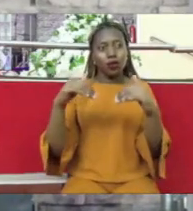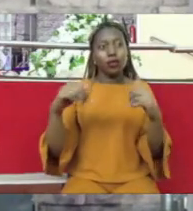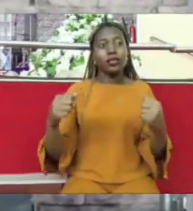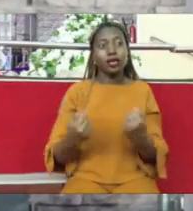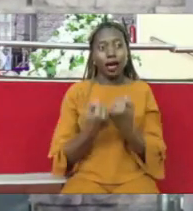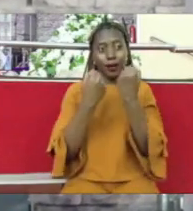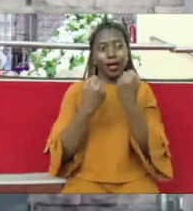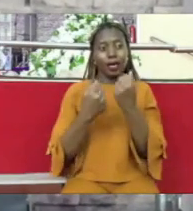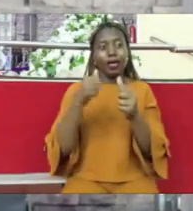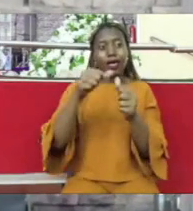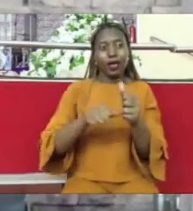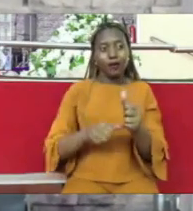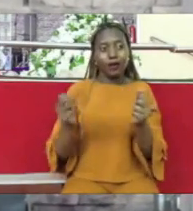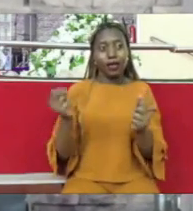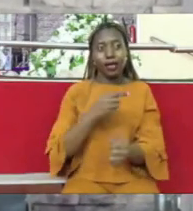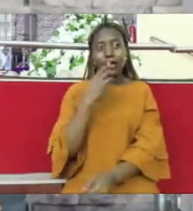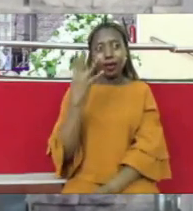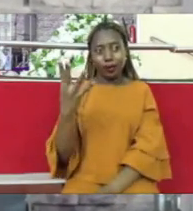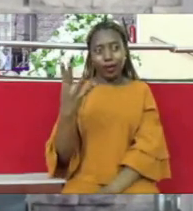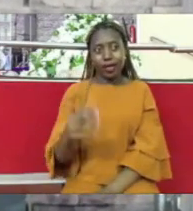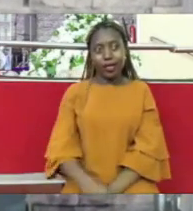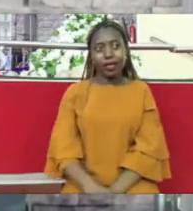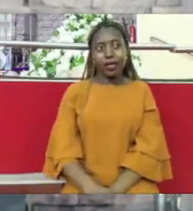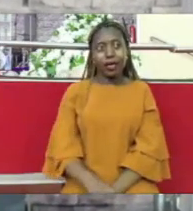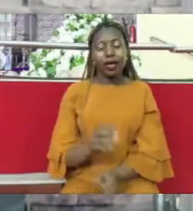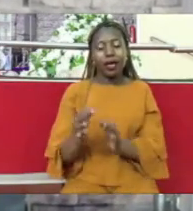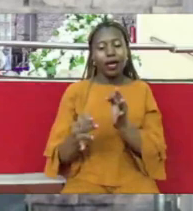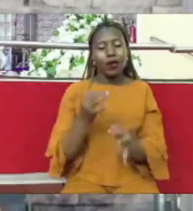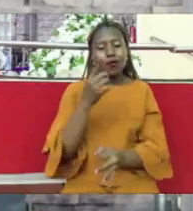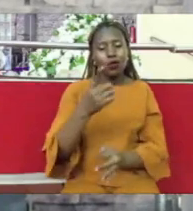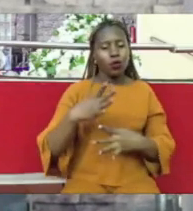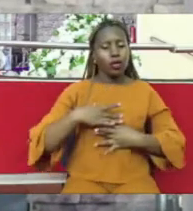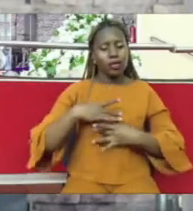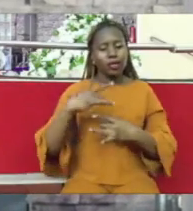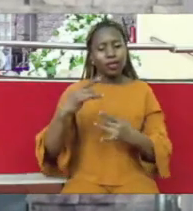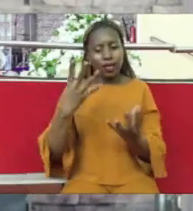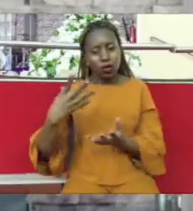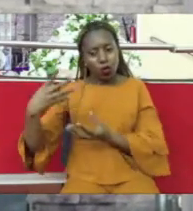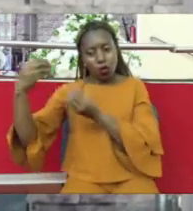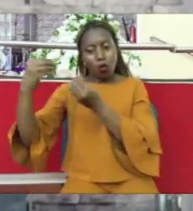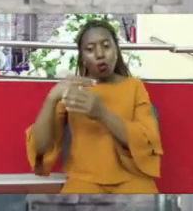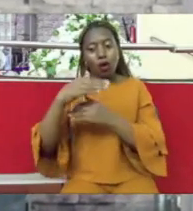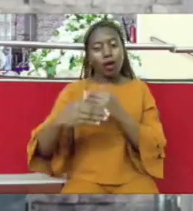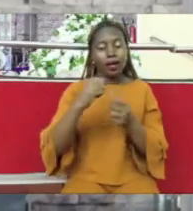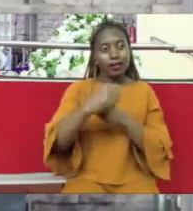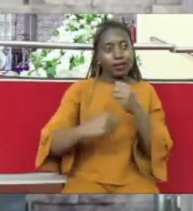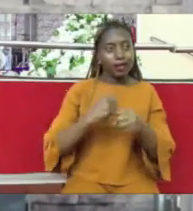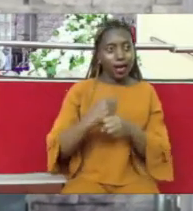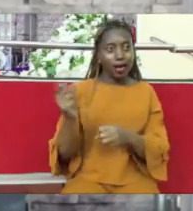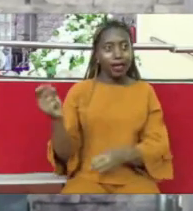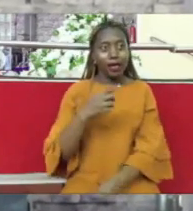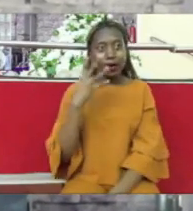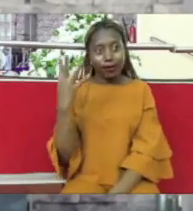April. Kwamba kongamano hilo hutokea kila mwezi wa 4. If you are interested to go next year in April. Kama ungetaka kwenda mwaka